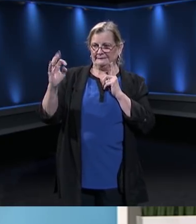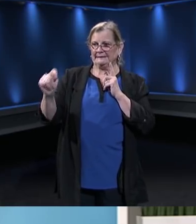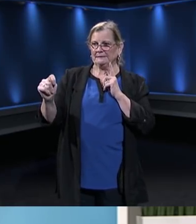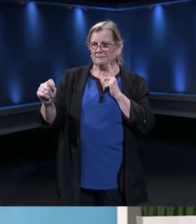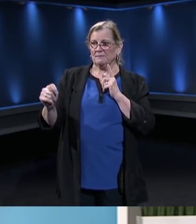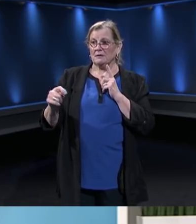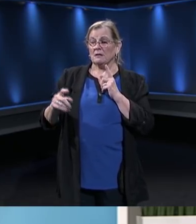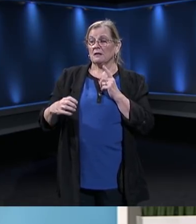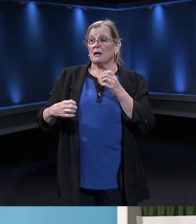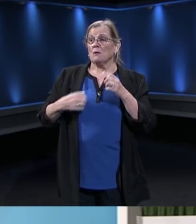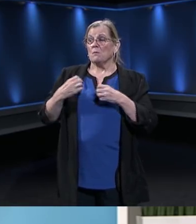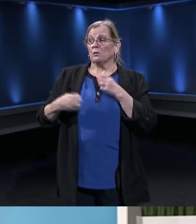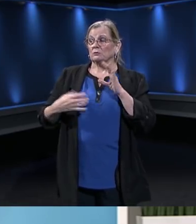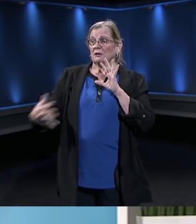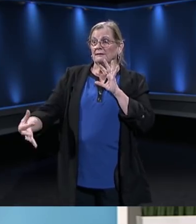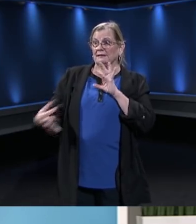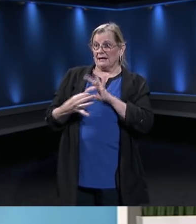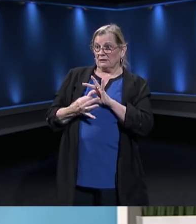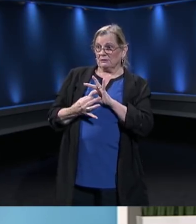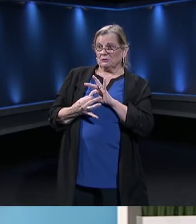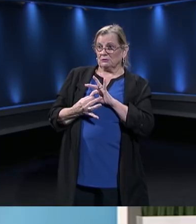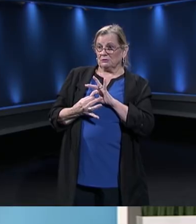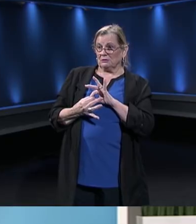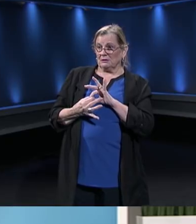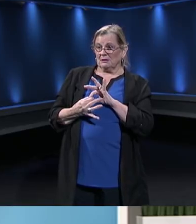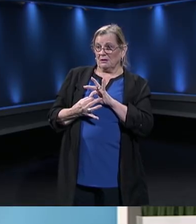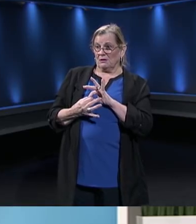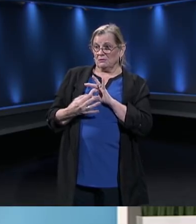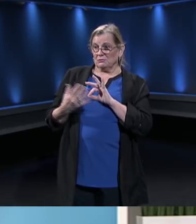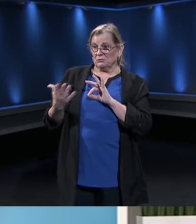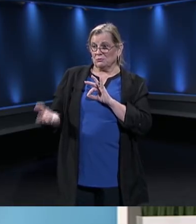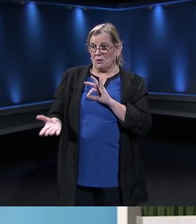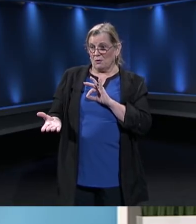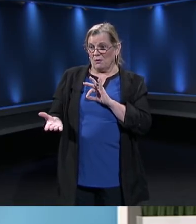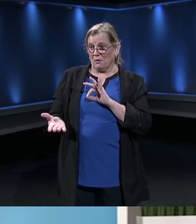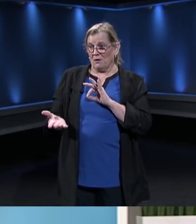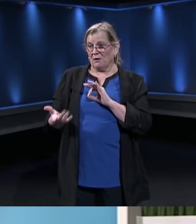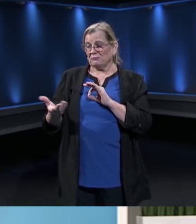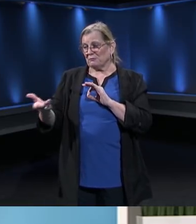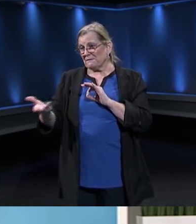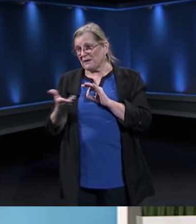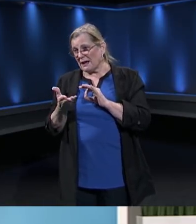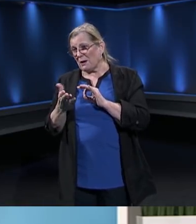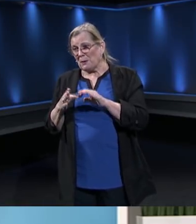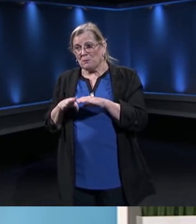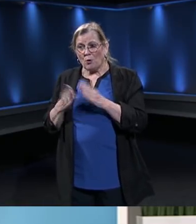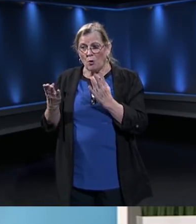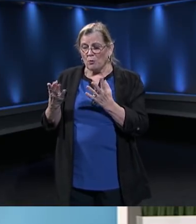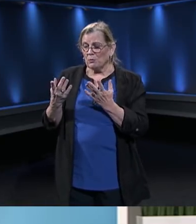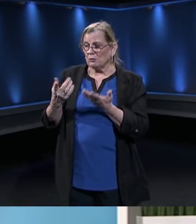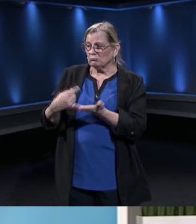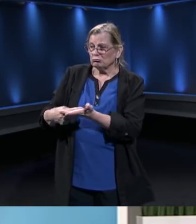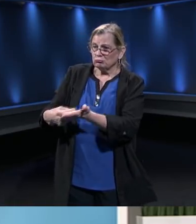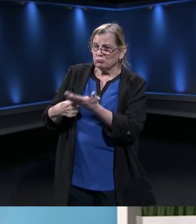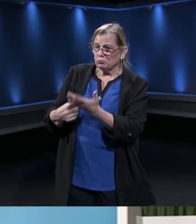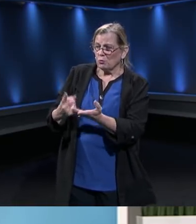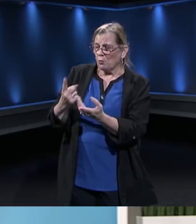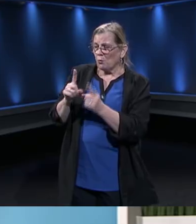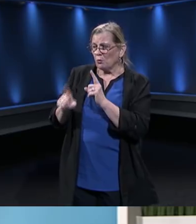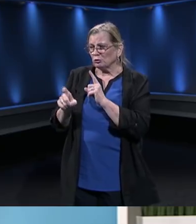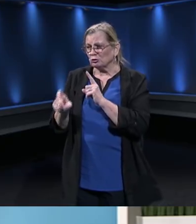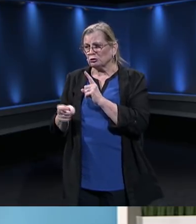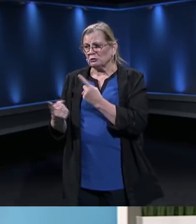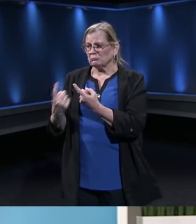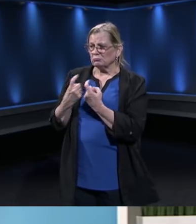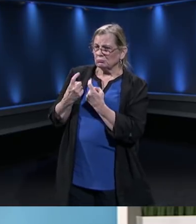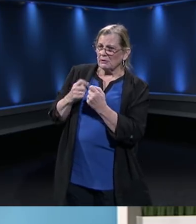emotional closeness. So drawing your child in and talking to them, maybe open-ended questions about how are you feeling about what's going on, and what do